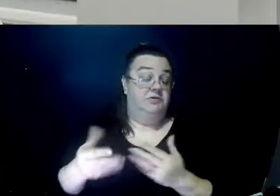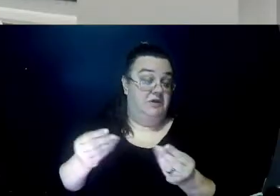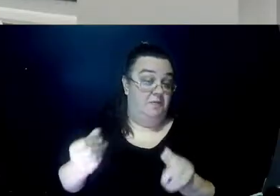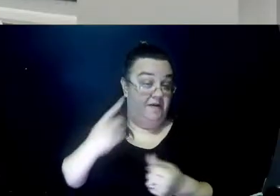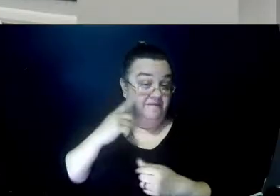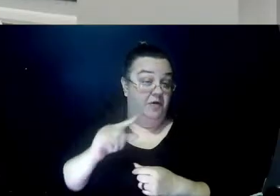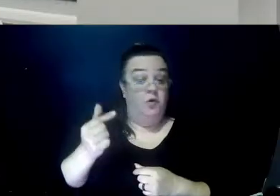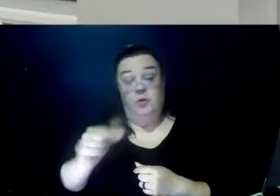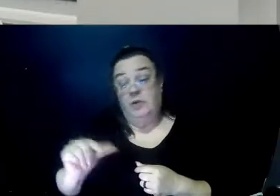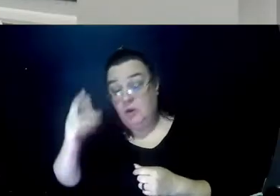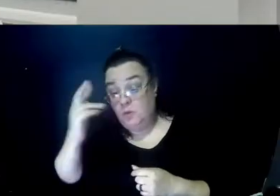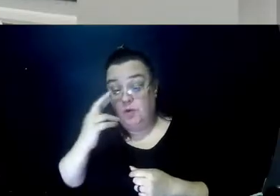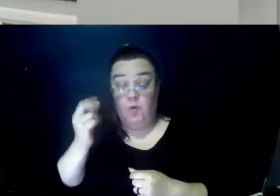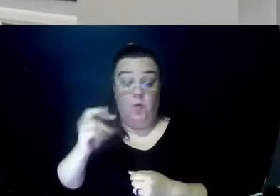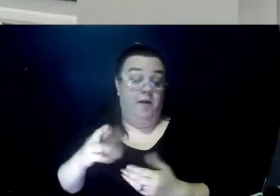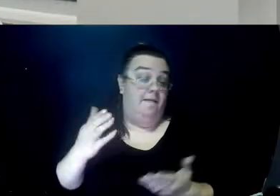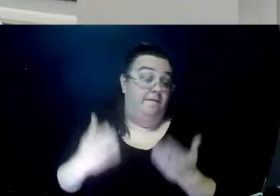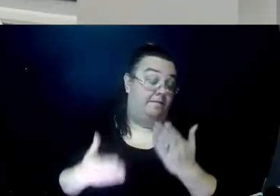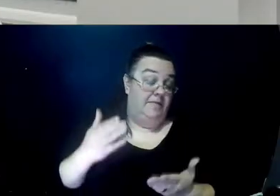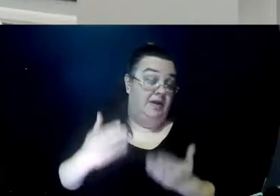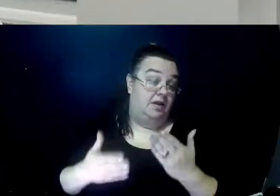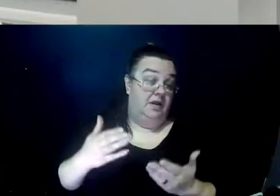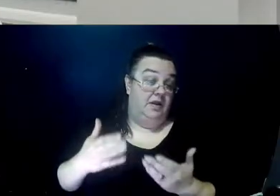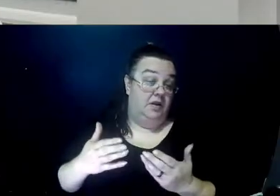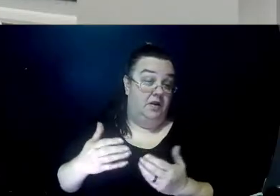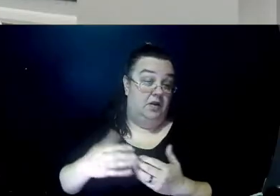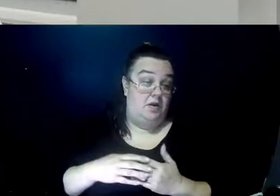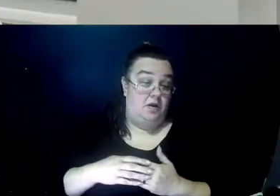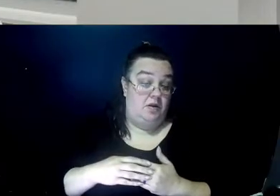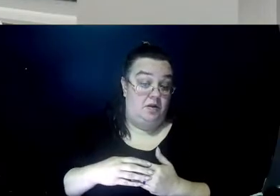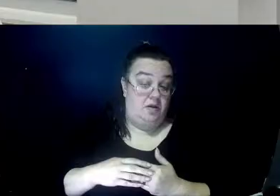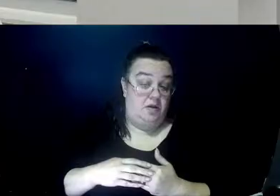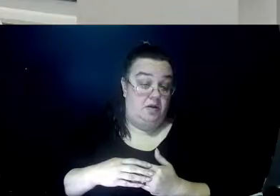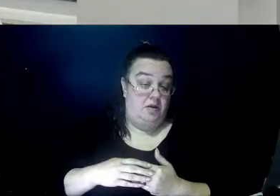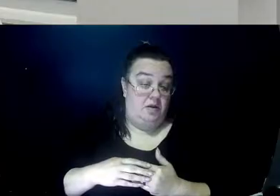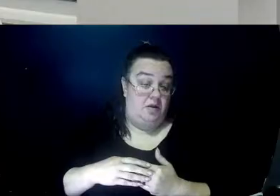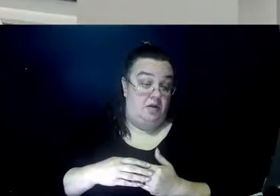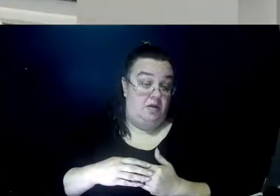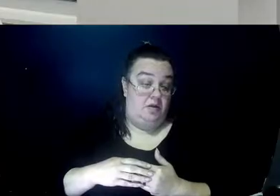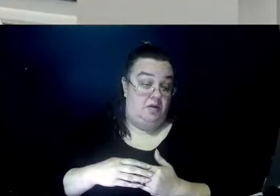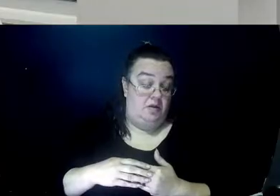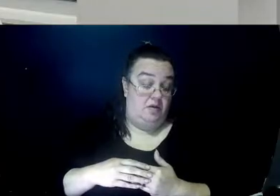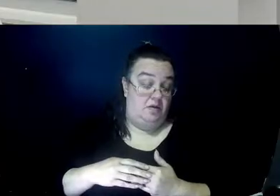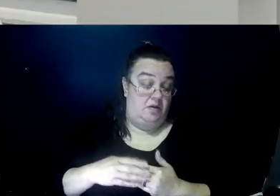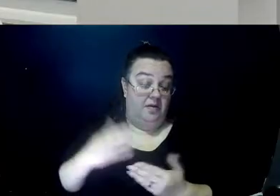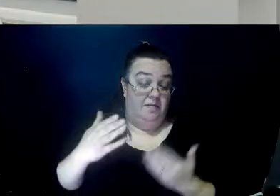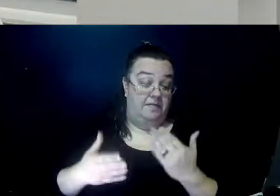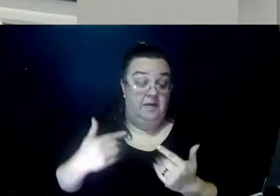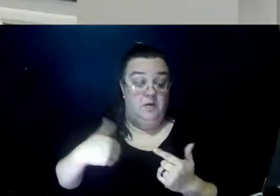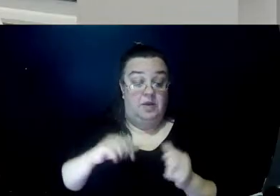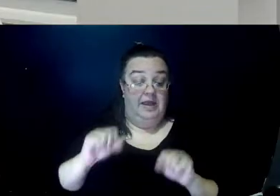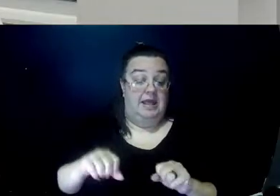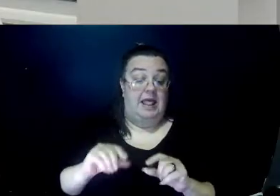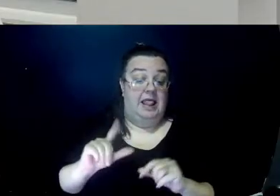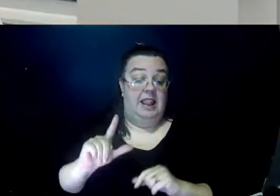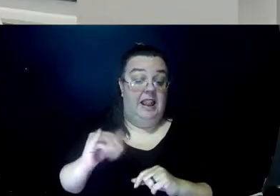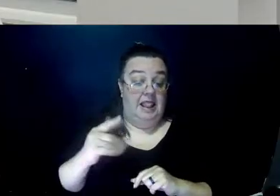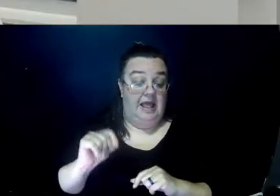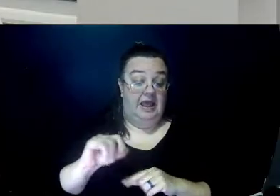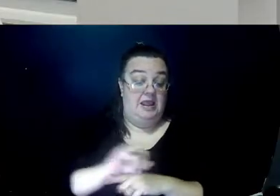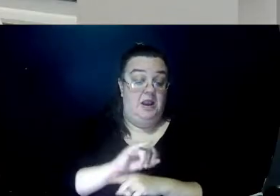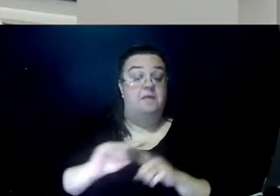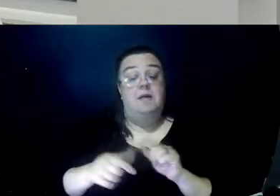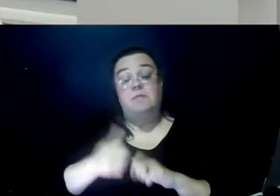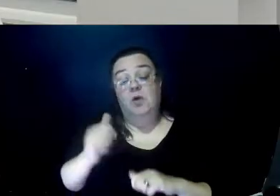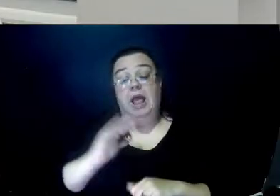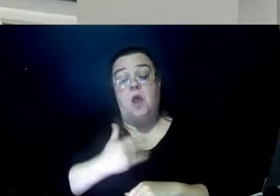green reasons, or maybe hydroponic, maybe we can light industry, but mostly green space, obviously,